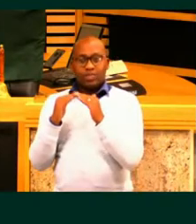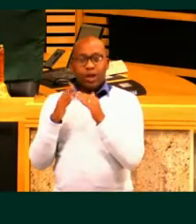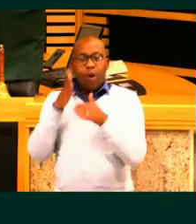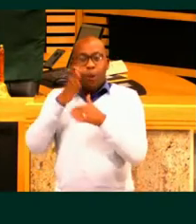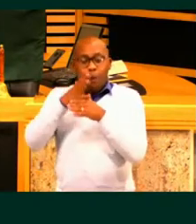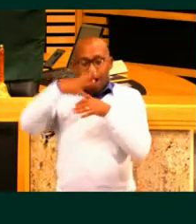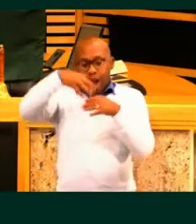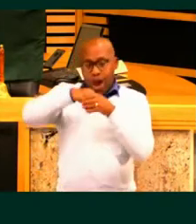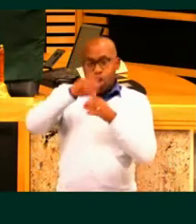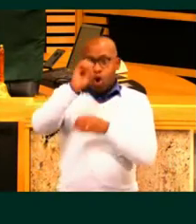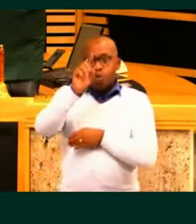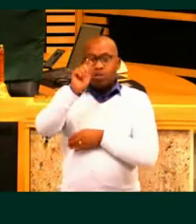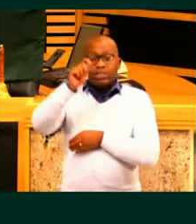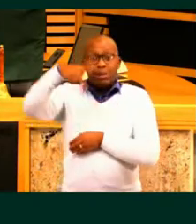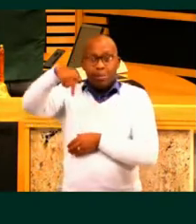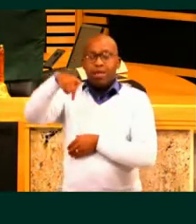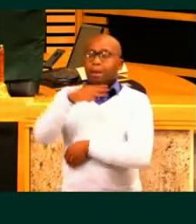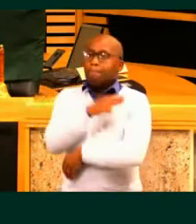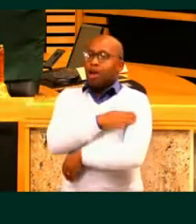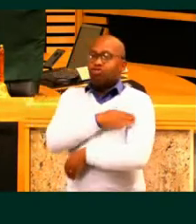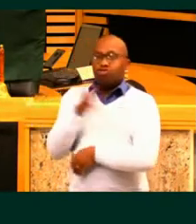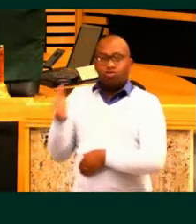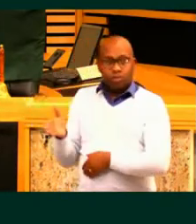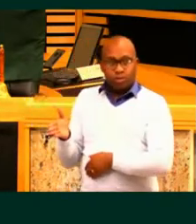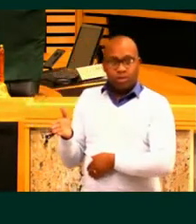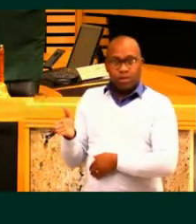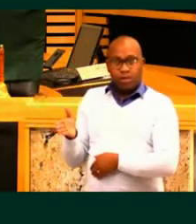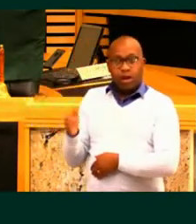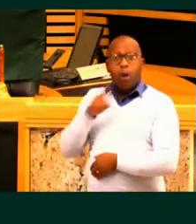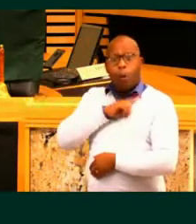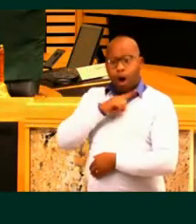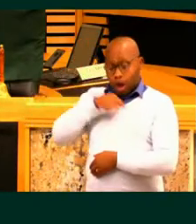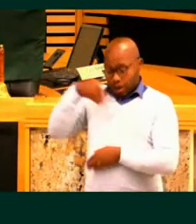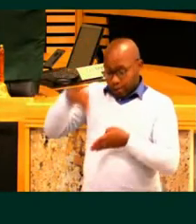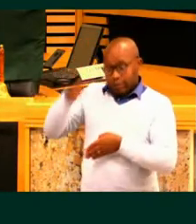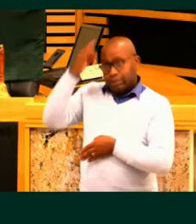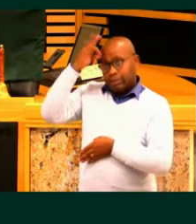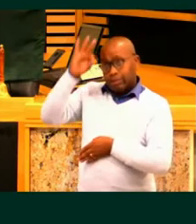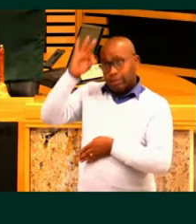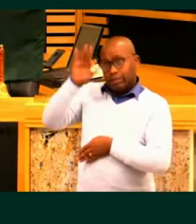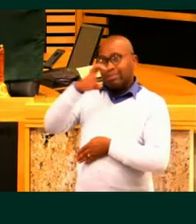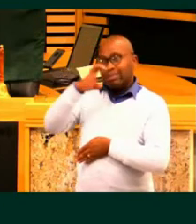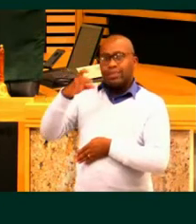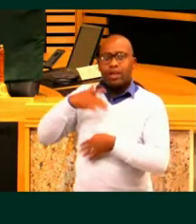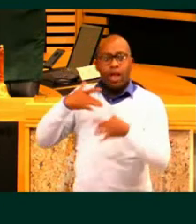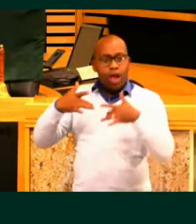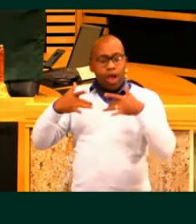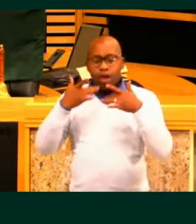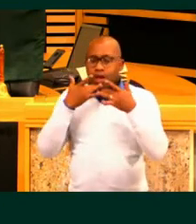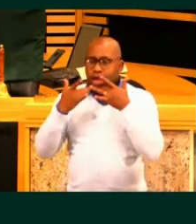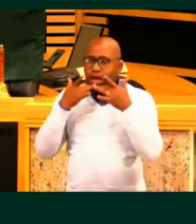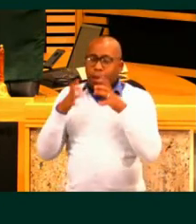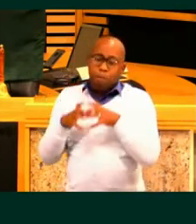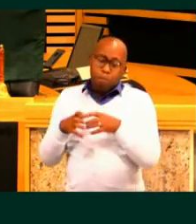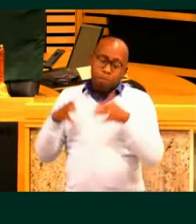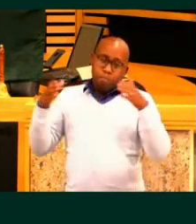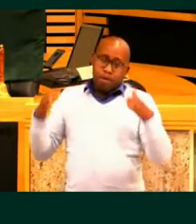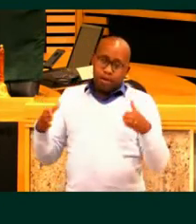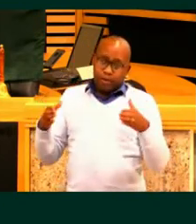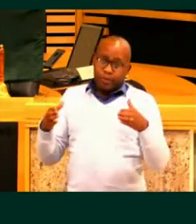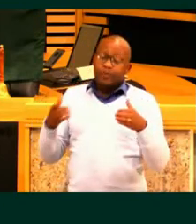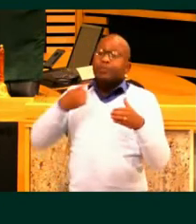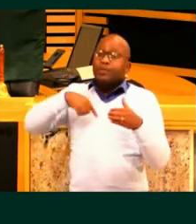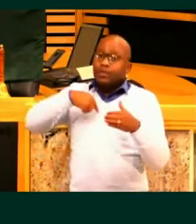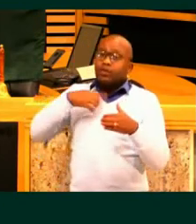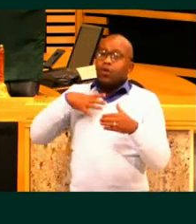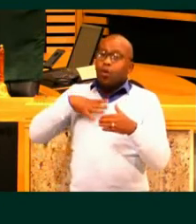respect to further more strengthen our approaches adment need to expit Target person with disability